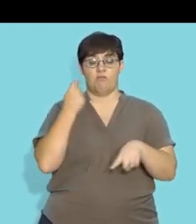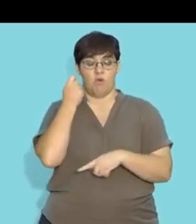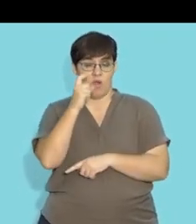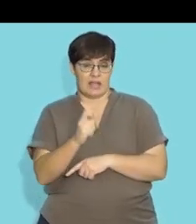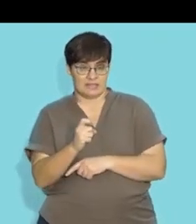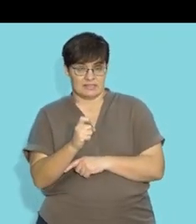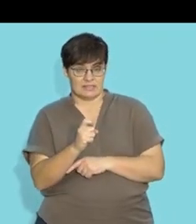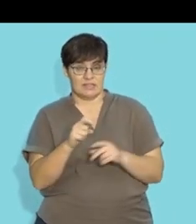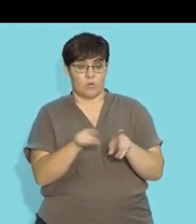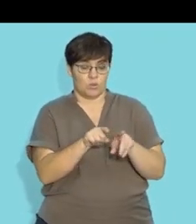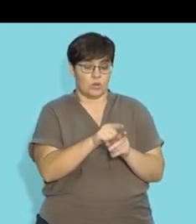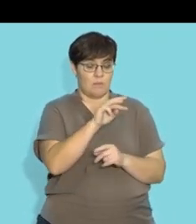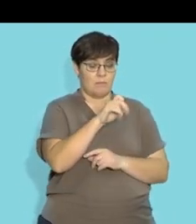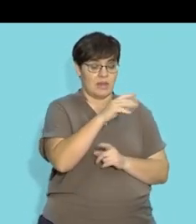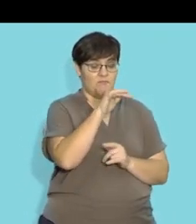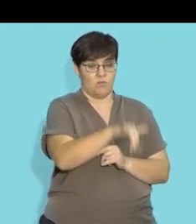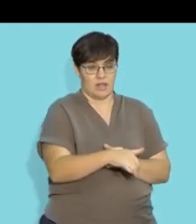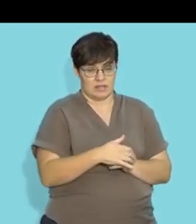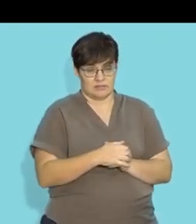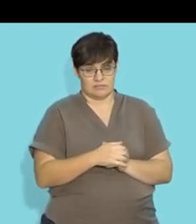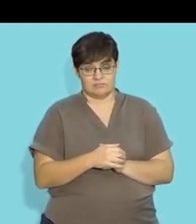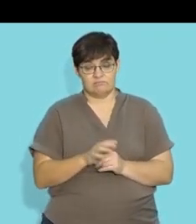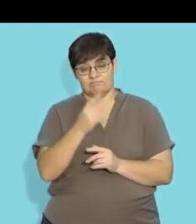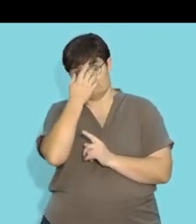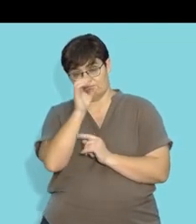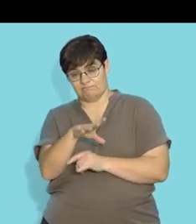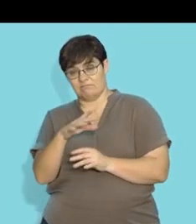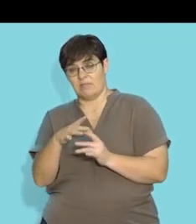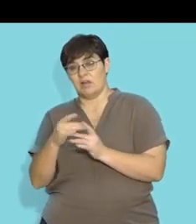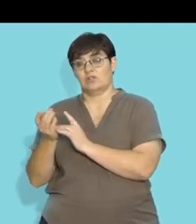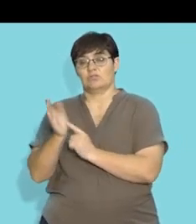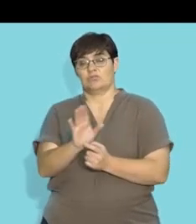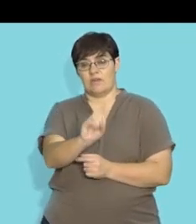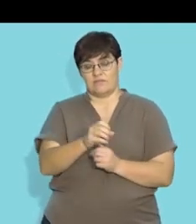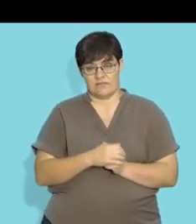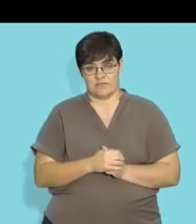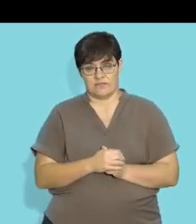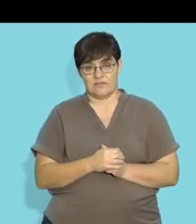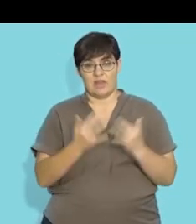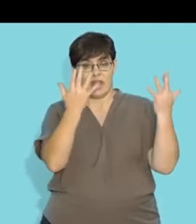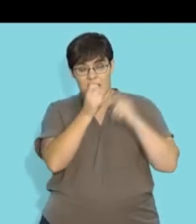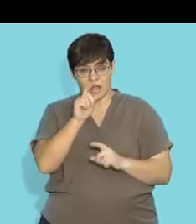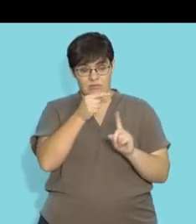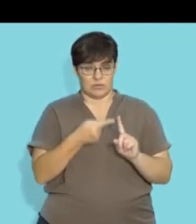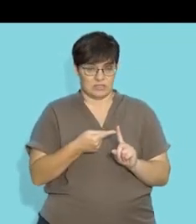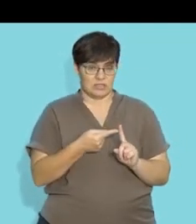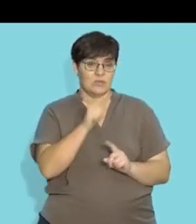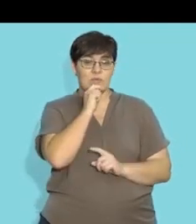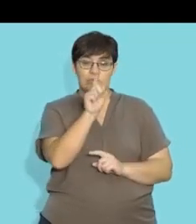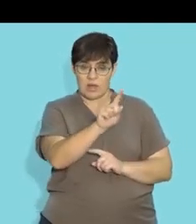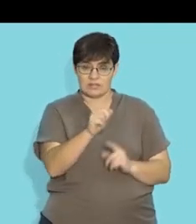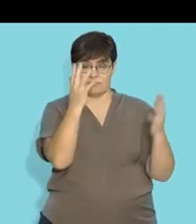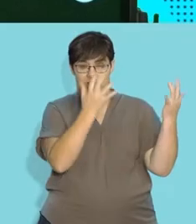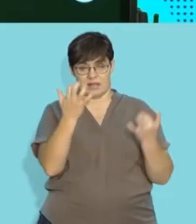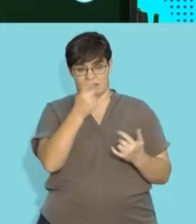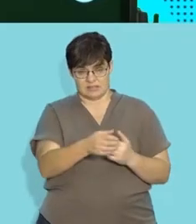mean for X and the mean for Y. Very important to indicate that point. Okay? You can calculate that